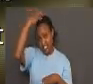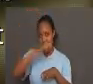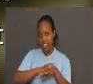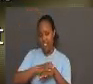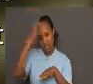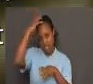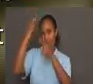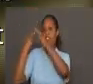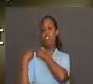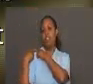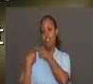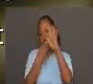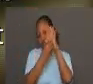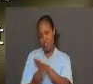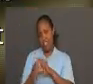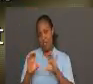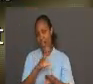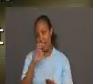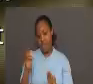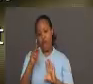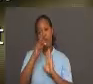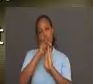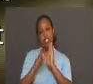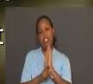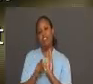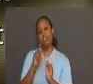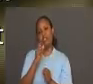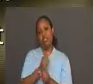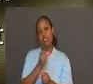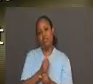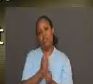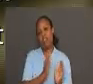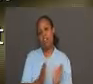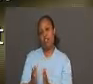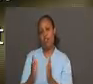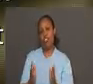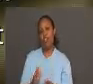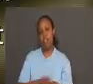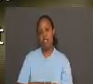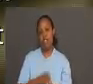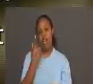influence government officials and policymakers.